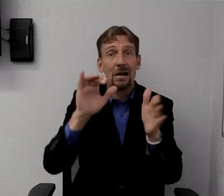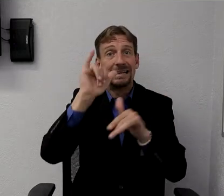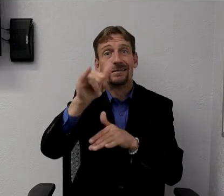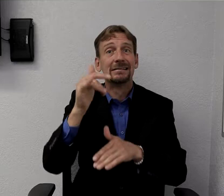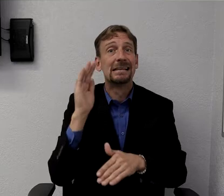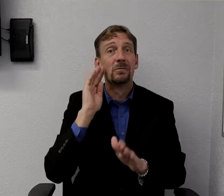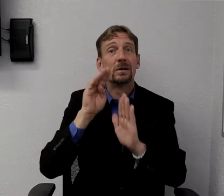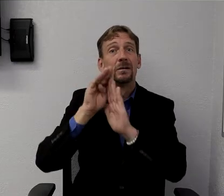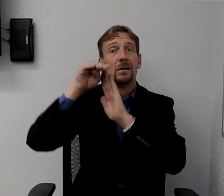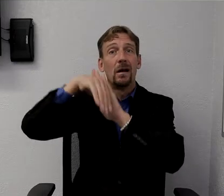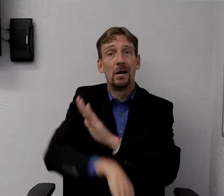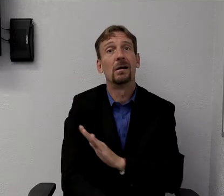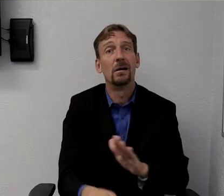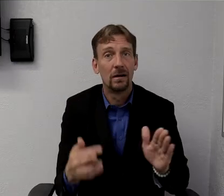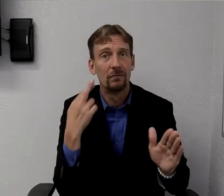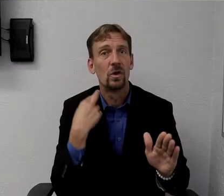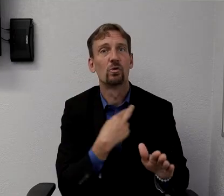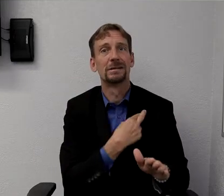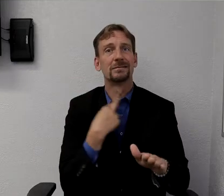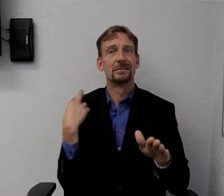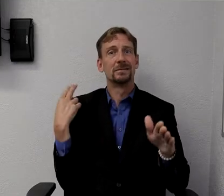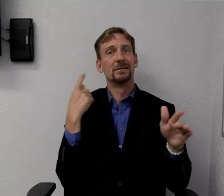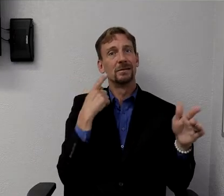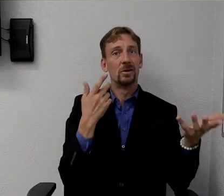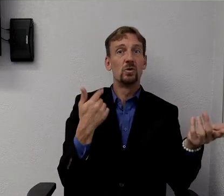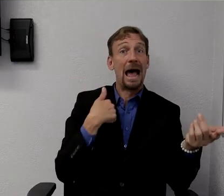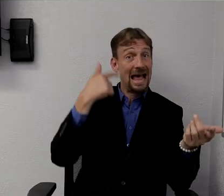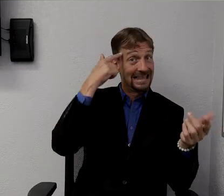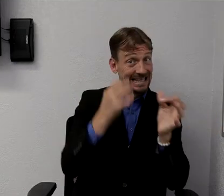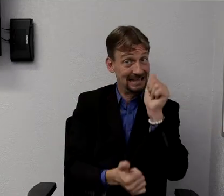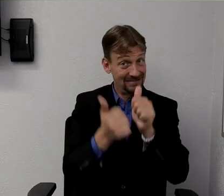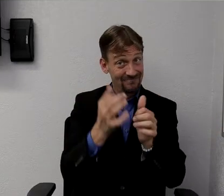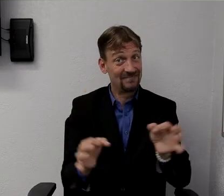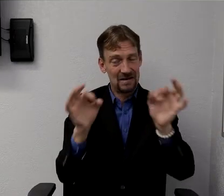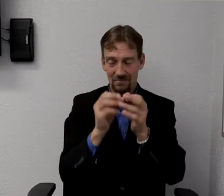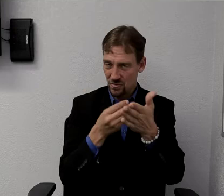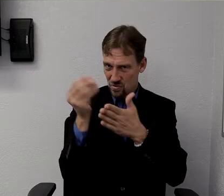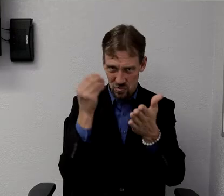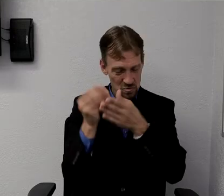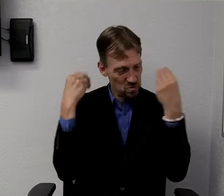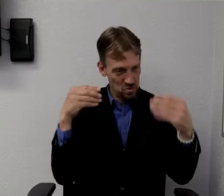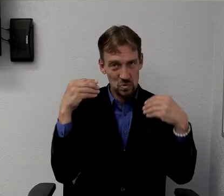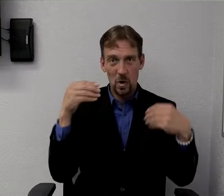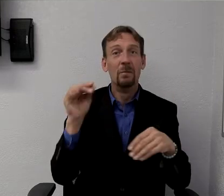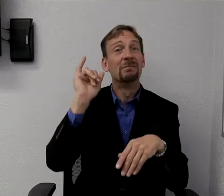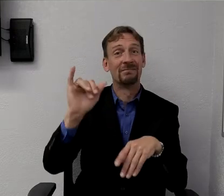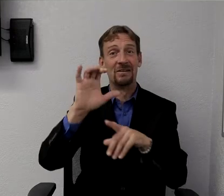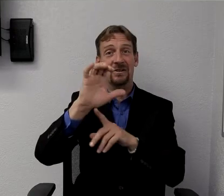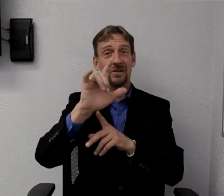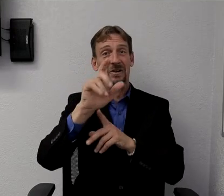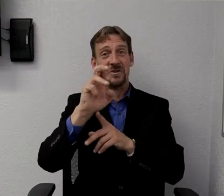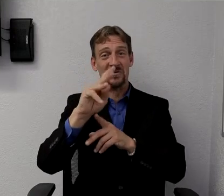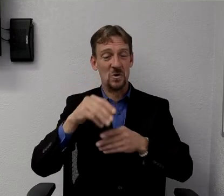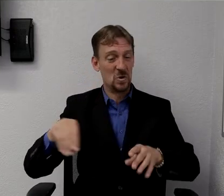think grocery store clerks should be wearing masks. I think people that go to the grocery store should be wearing masks, and